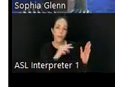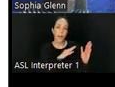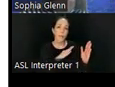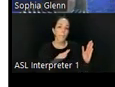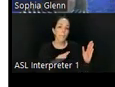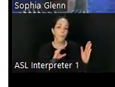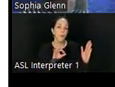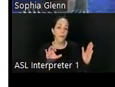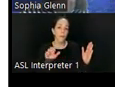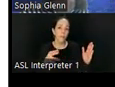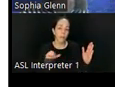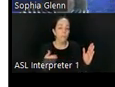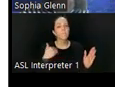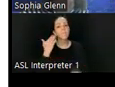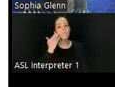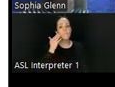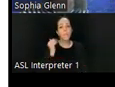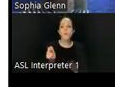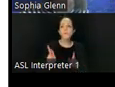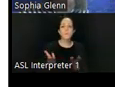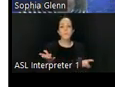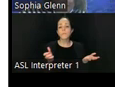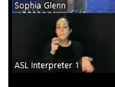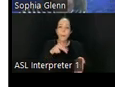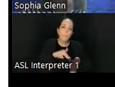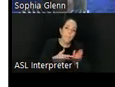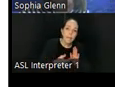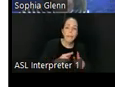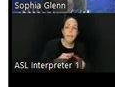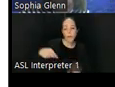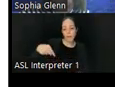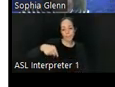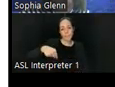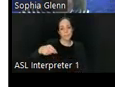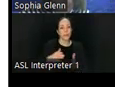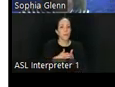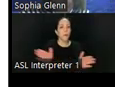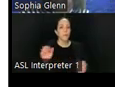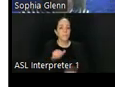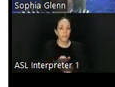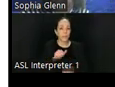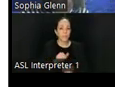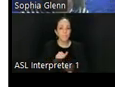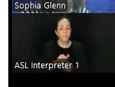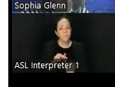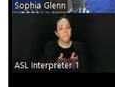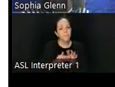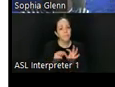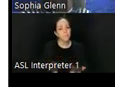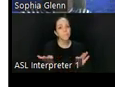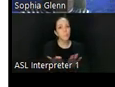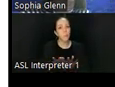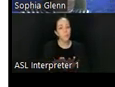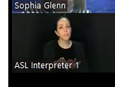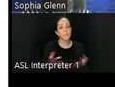come out. We're public officials and people know what you're doing. And never know. There could be